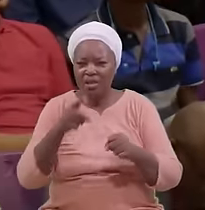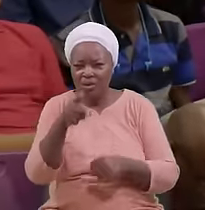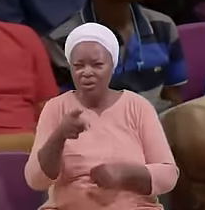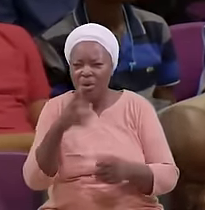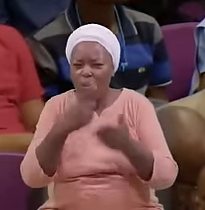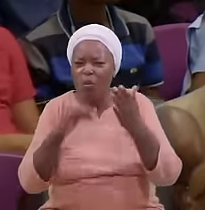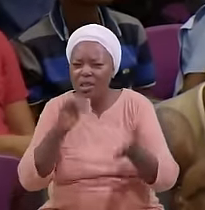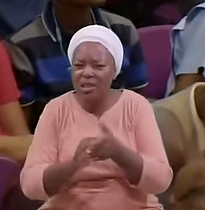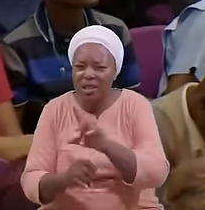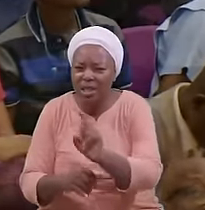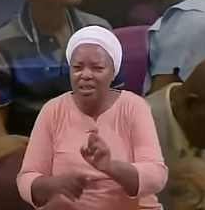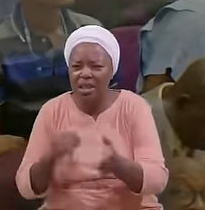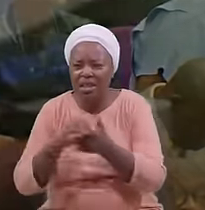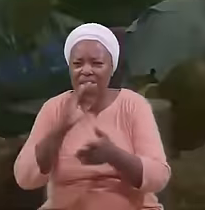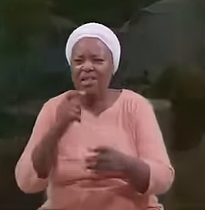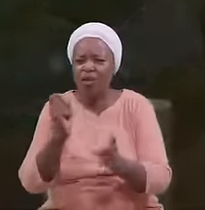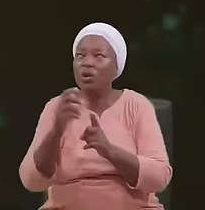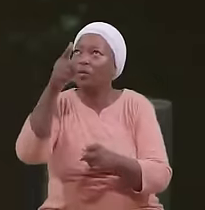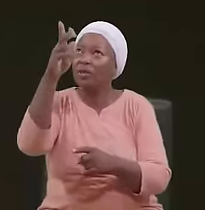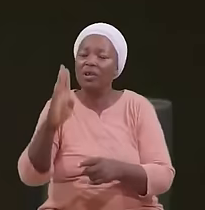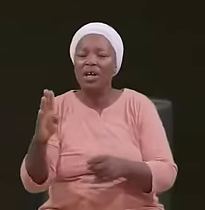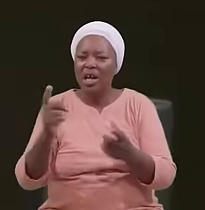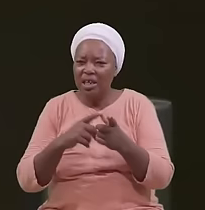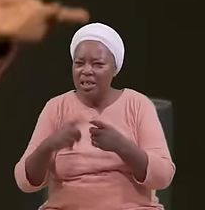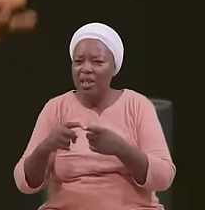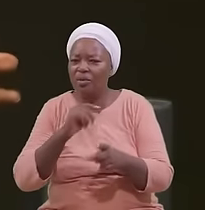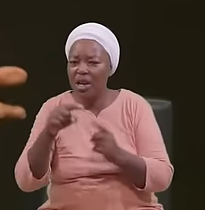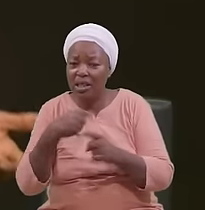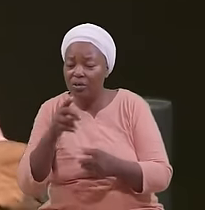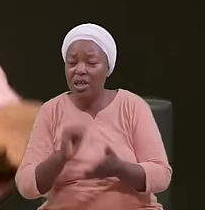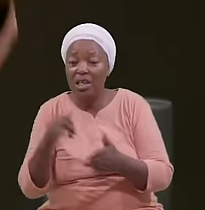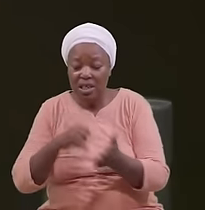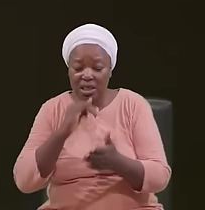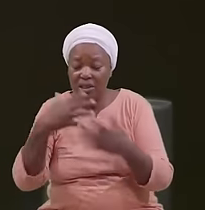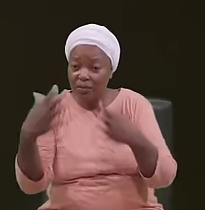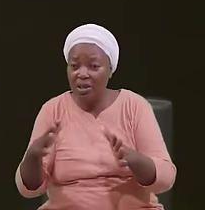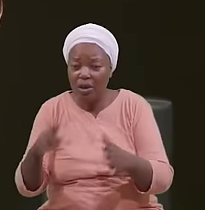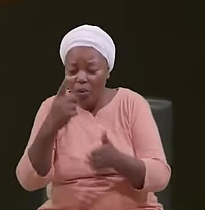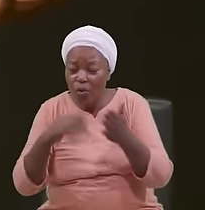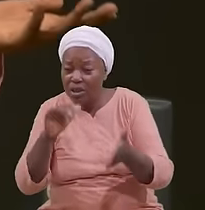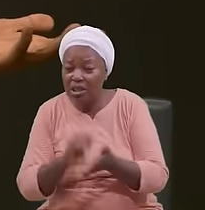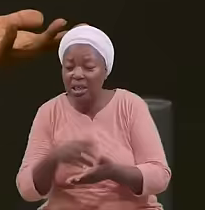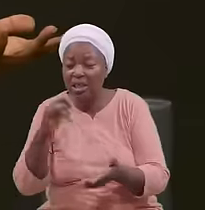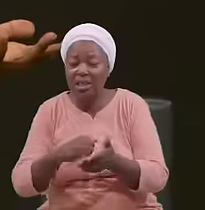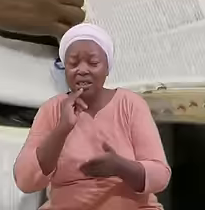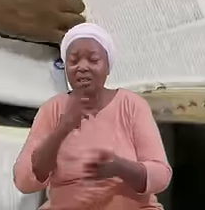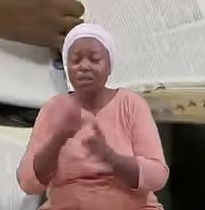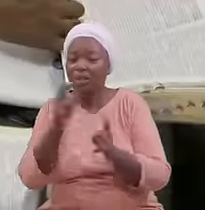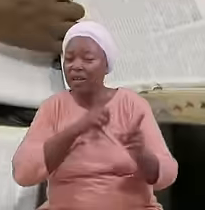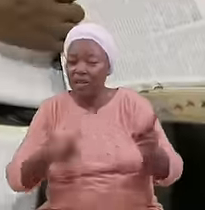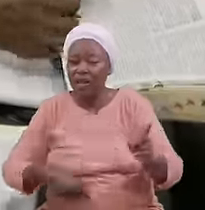I say it is finished, what's that? When I said it will lift you up, what's